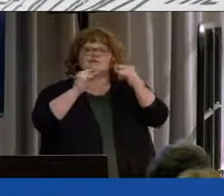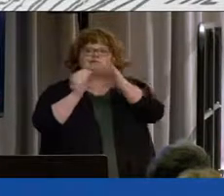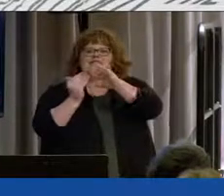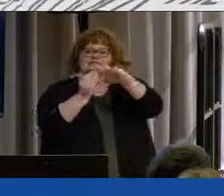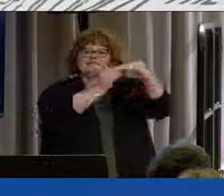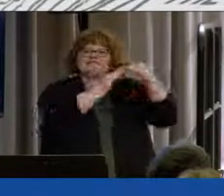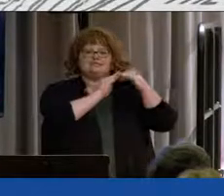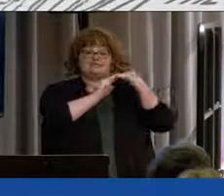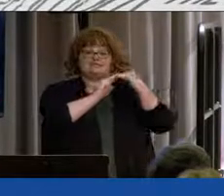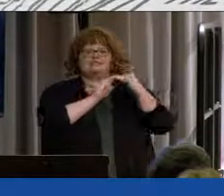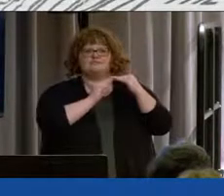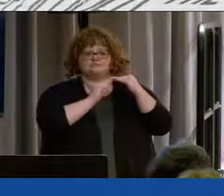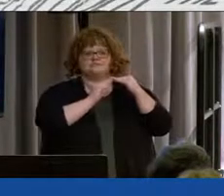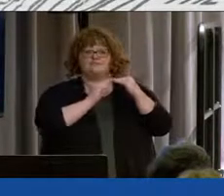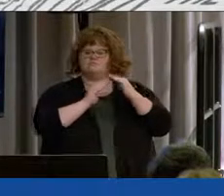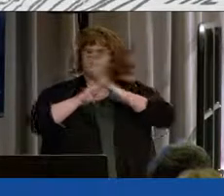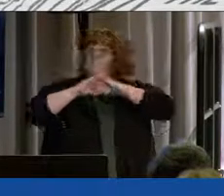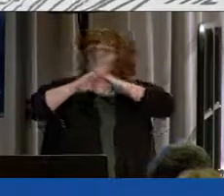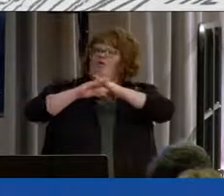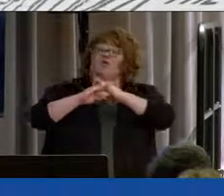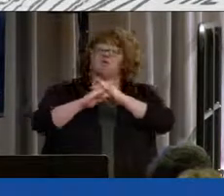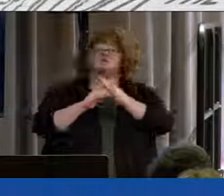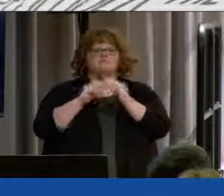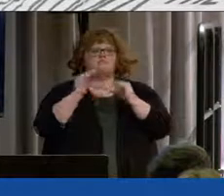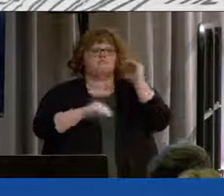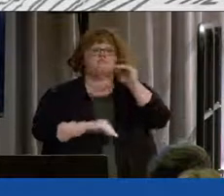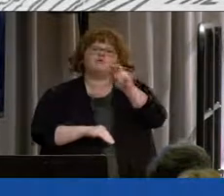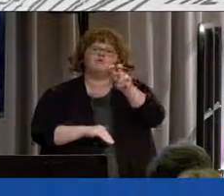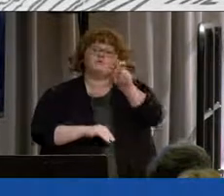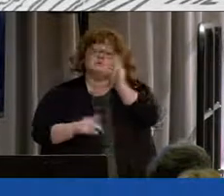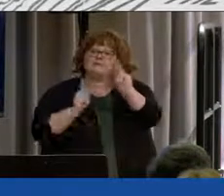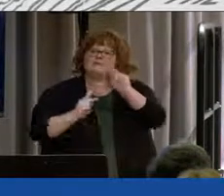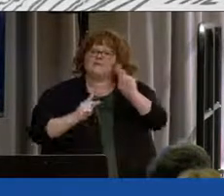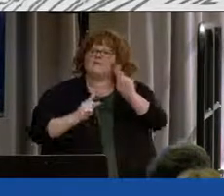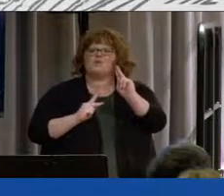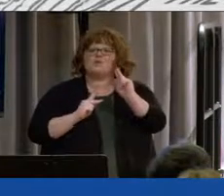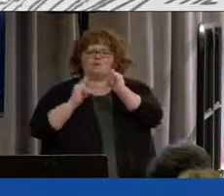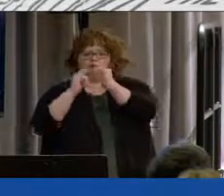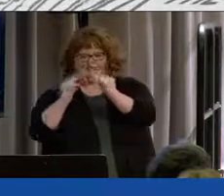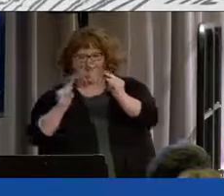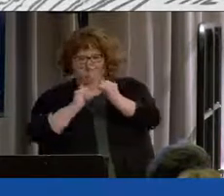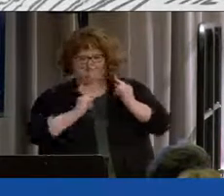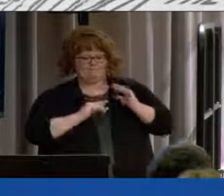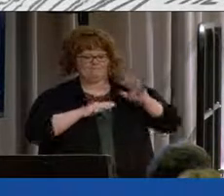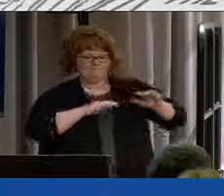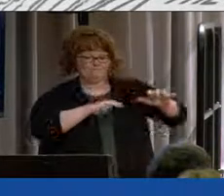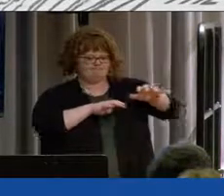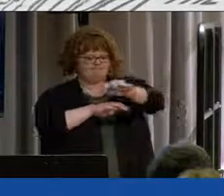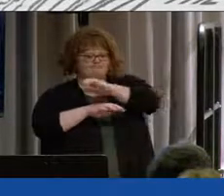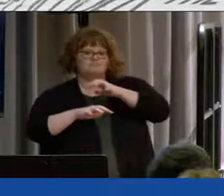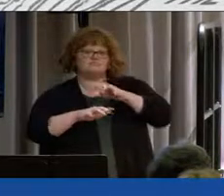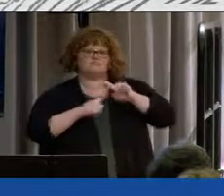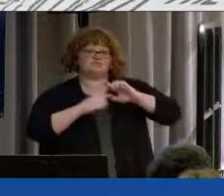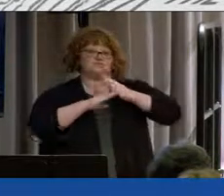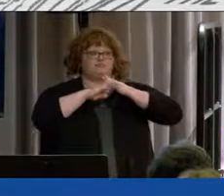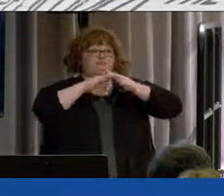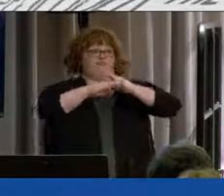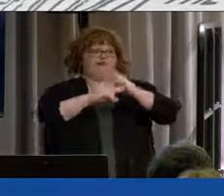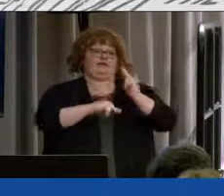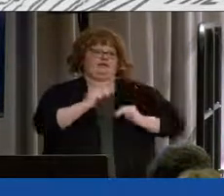1977. And more than 200 protesters camped out on the grounds where the proposed annex was